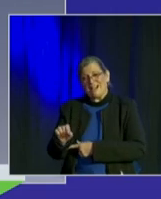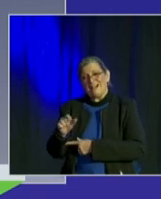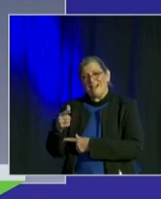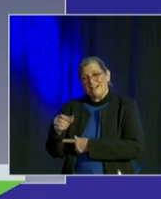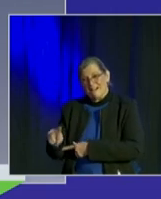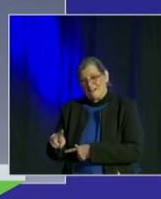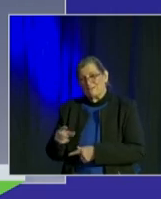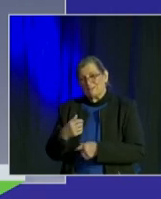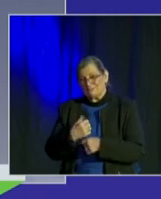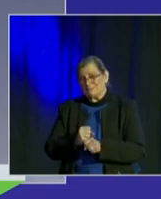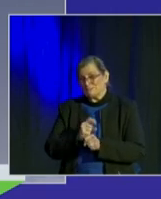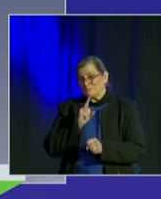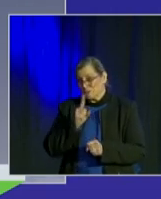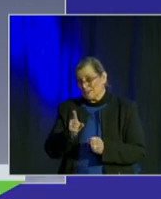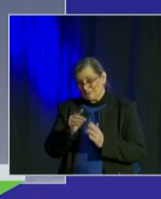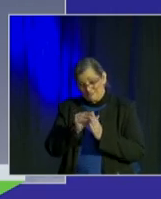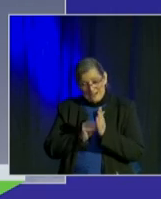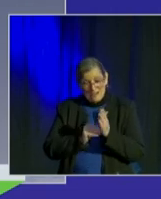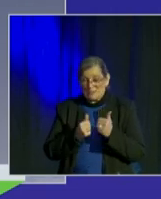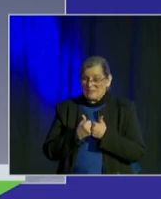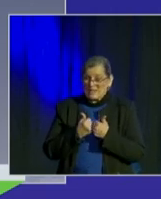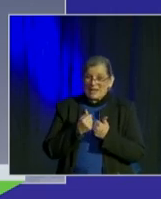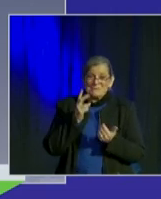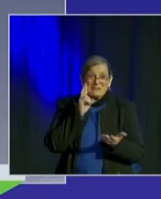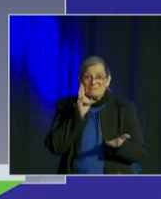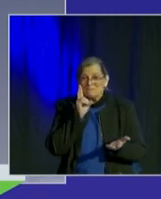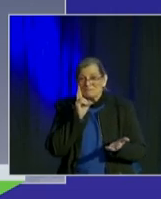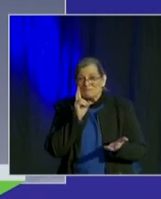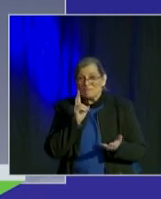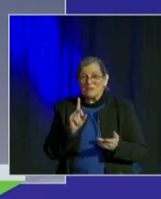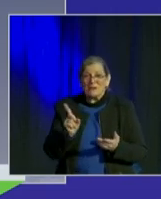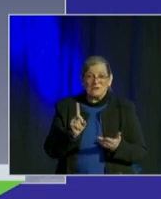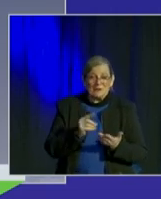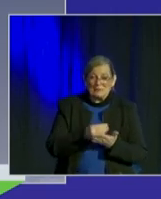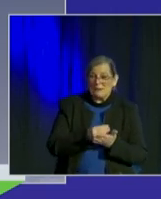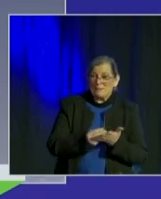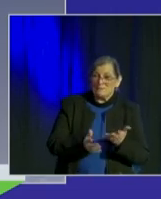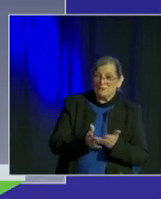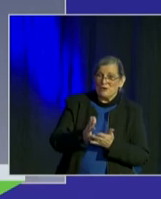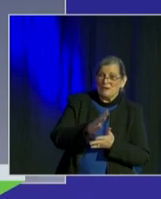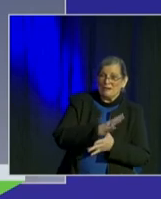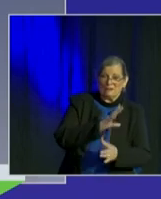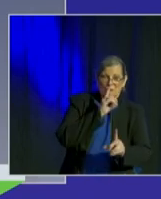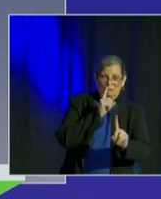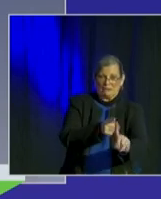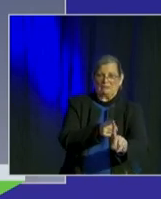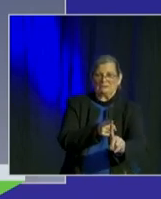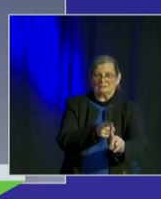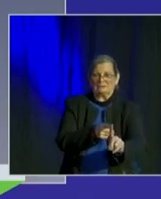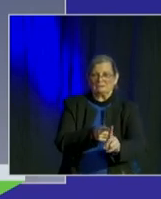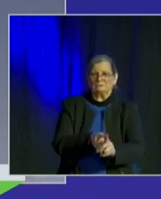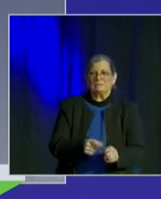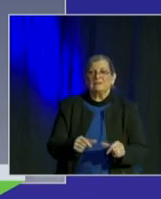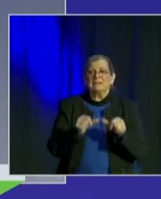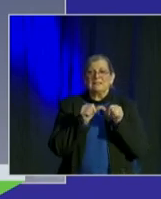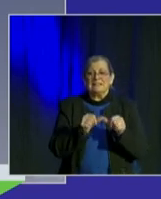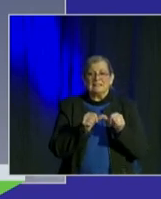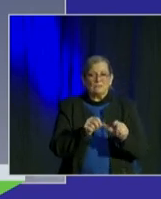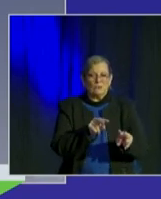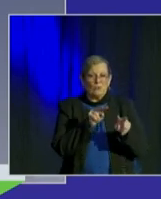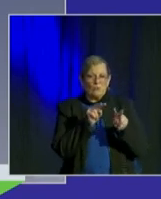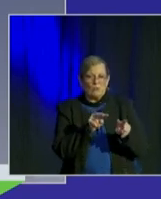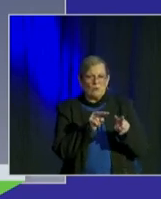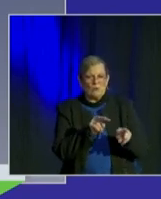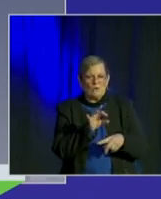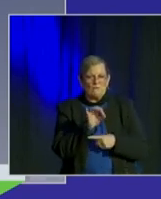still fill out the game if you haven't. Share your budget priorities with us directly and continue to watch the forum, rewatch